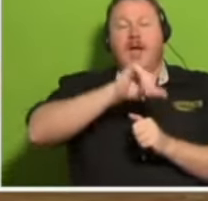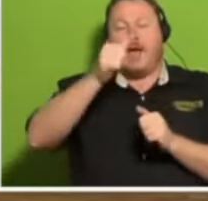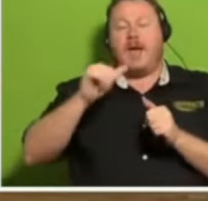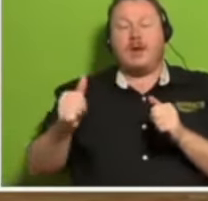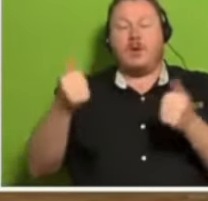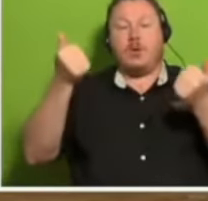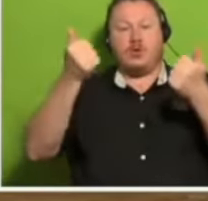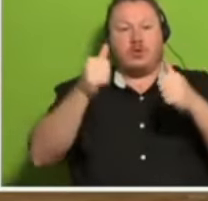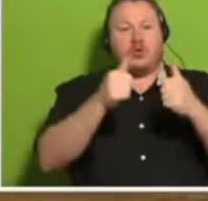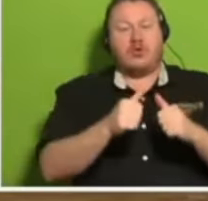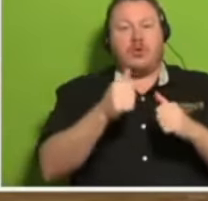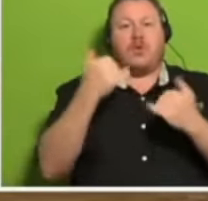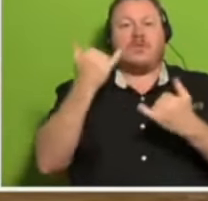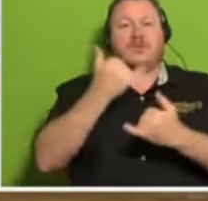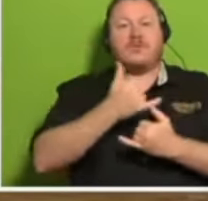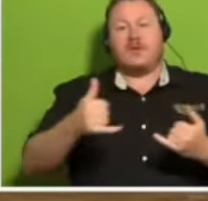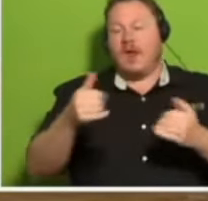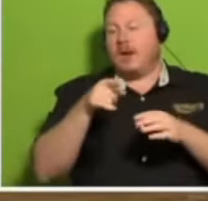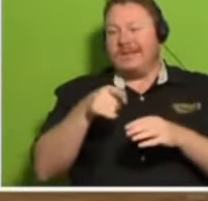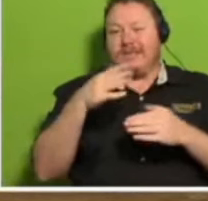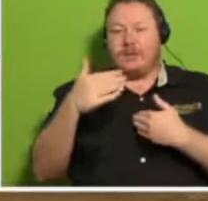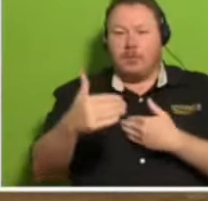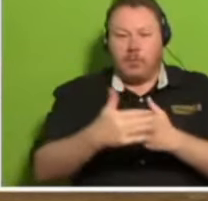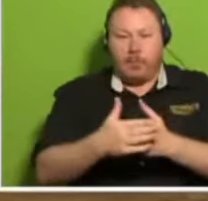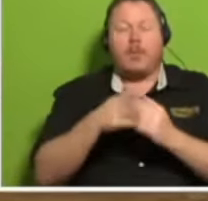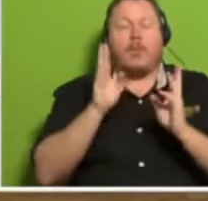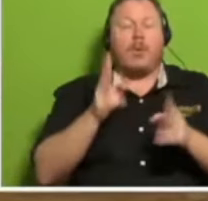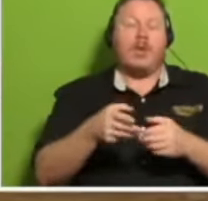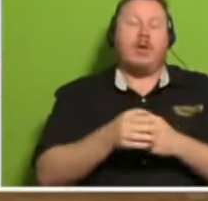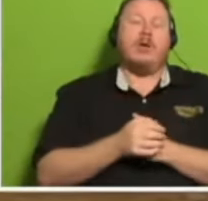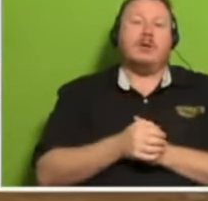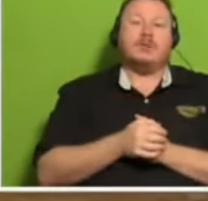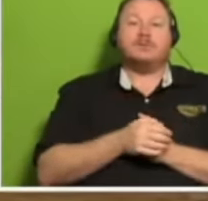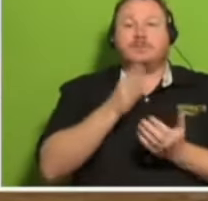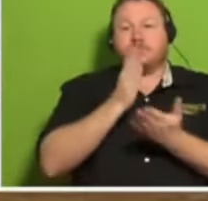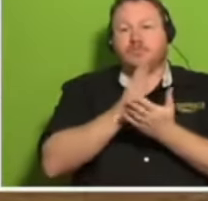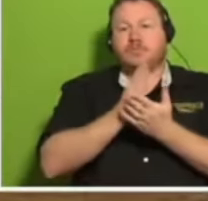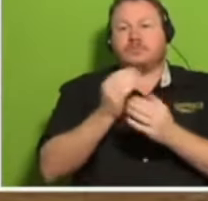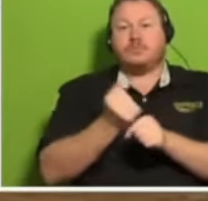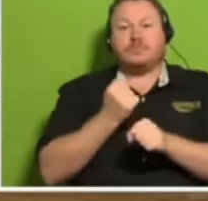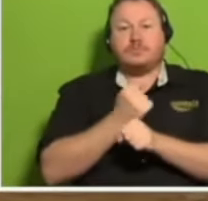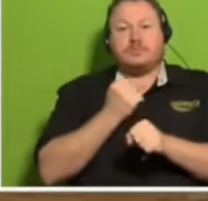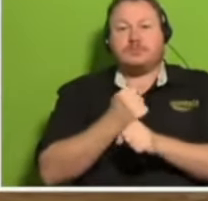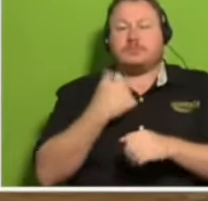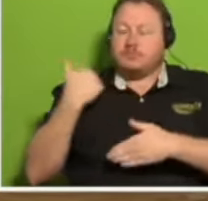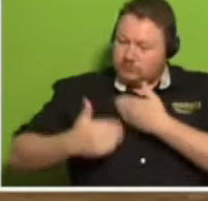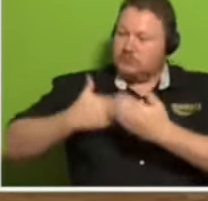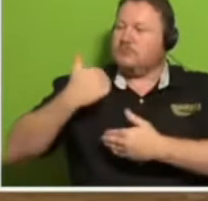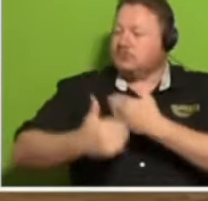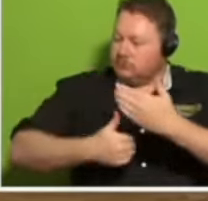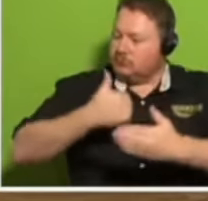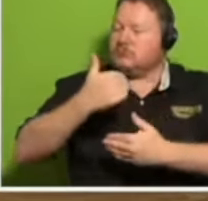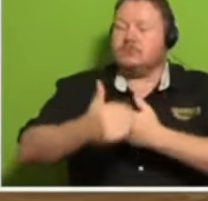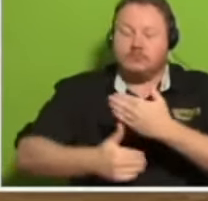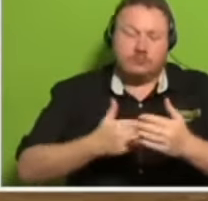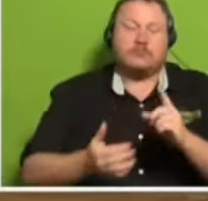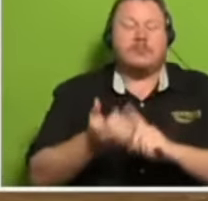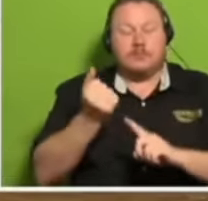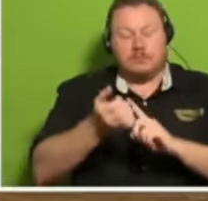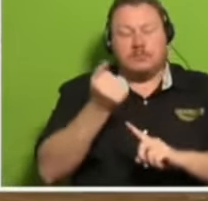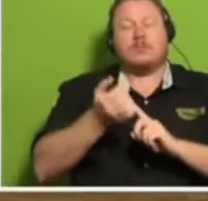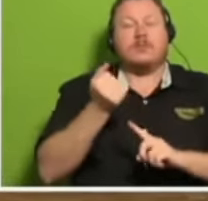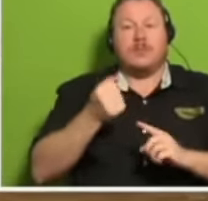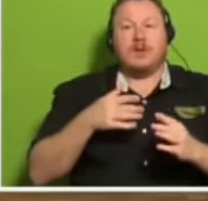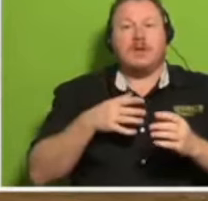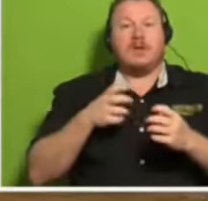deadline. It is important to consider the progress that has been made so far and all of the difficulties that have emerged since the deadline